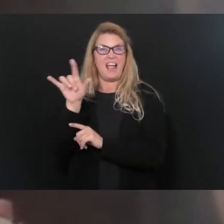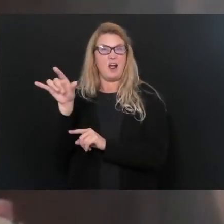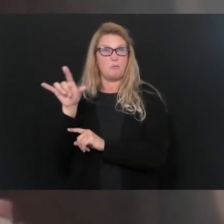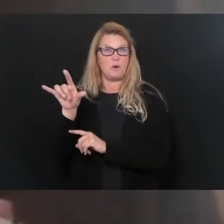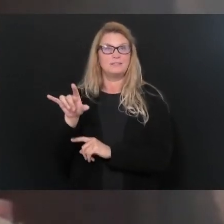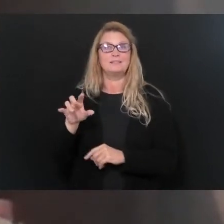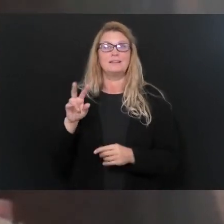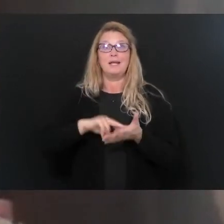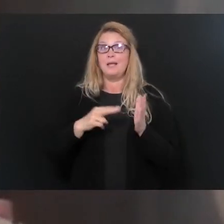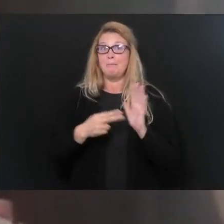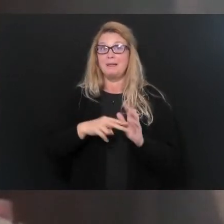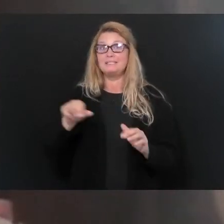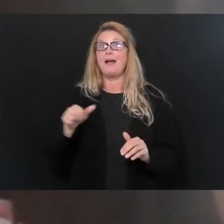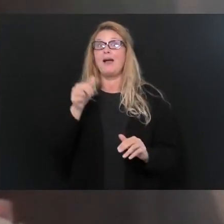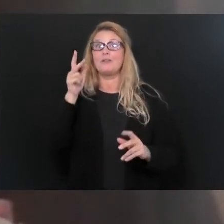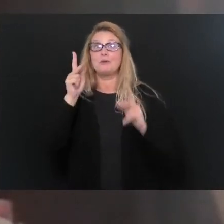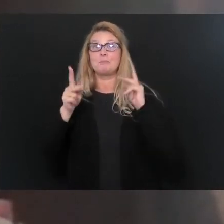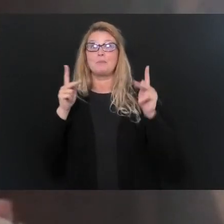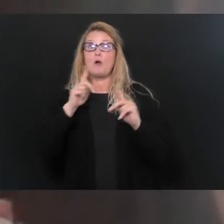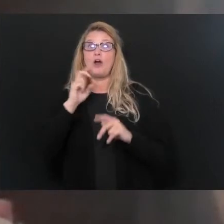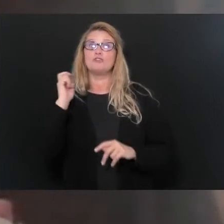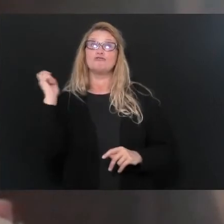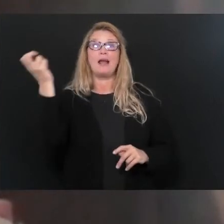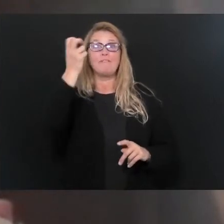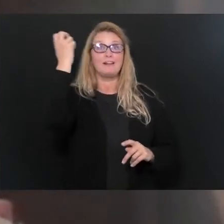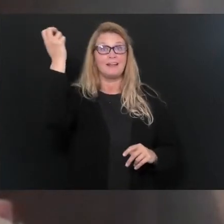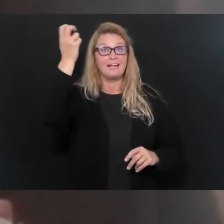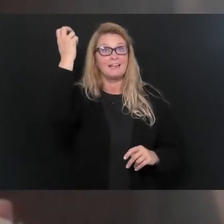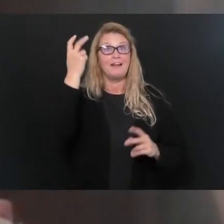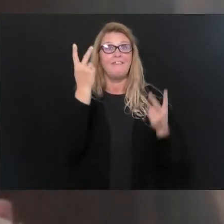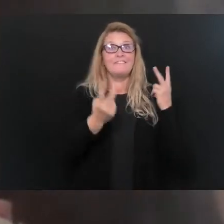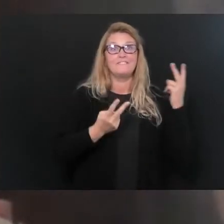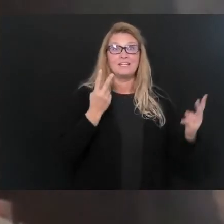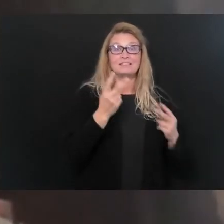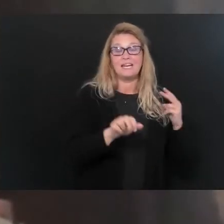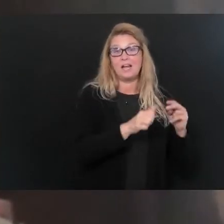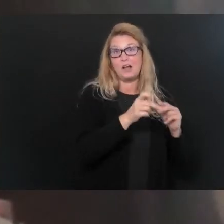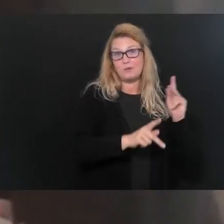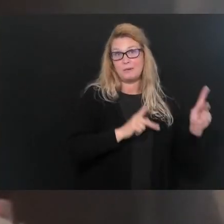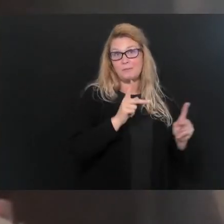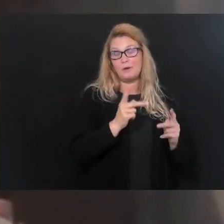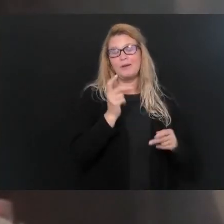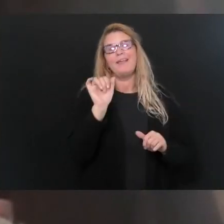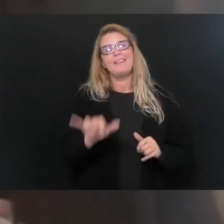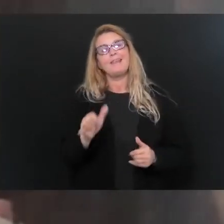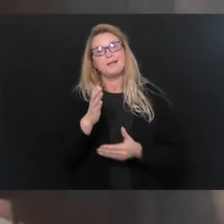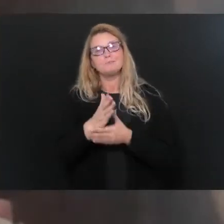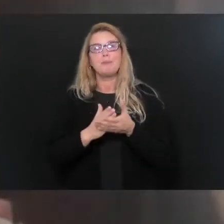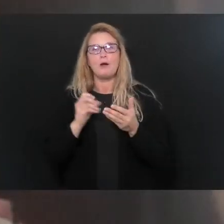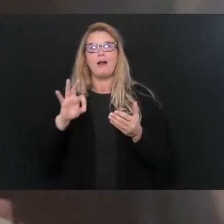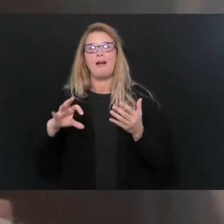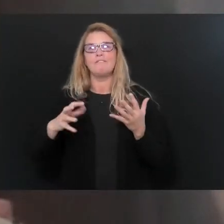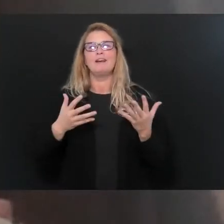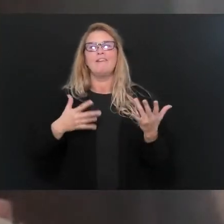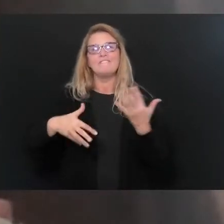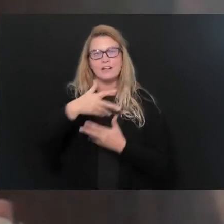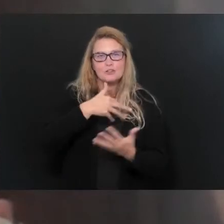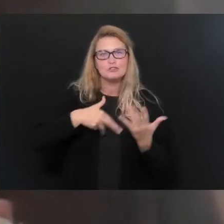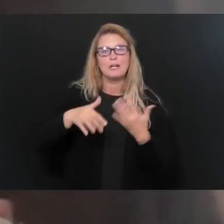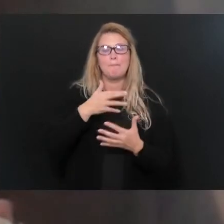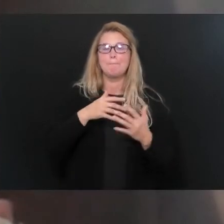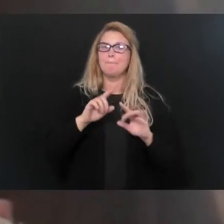are going to visit others during this holiday season, which is part of fellowship, part of togetherness.